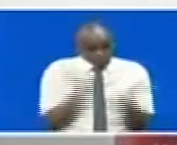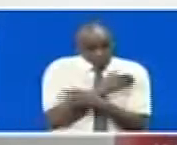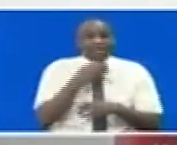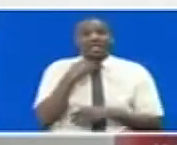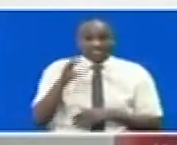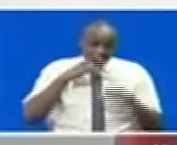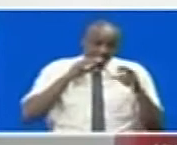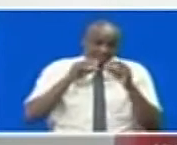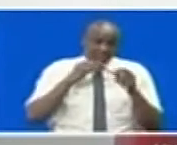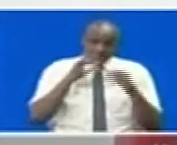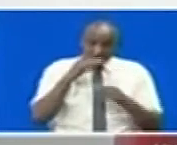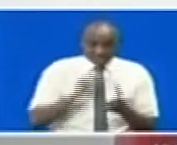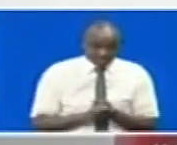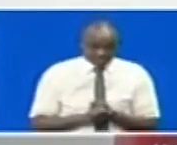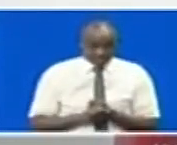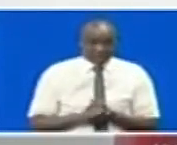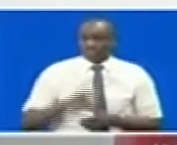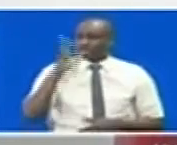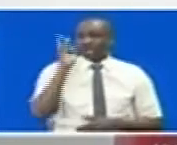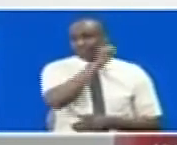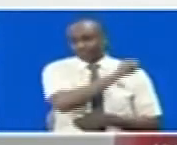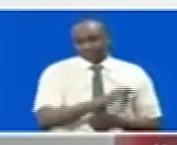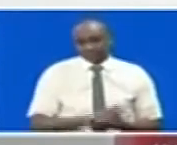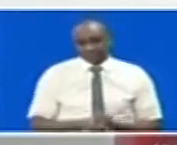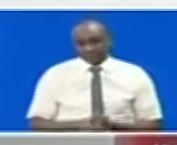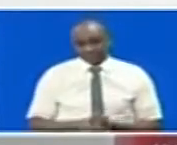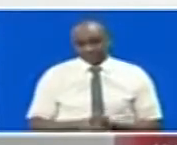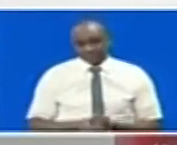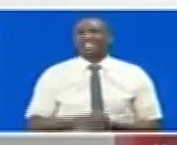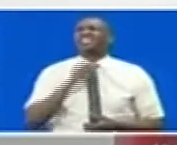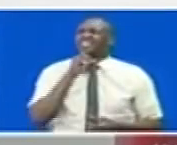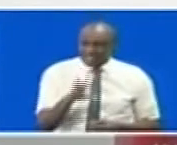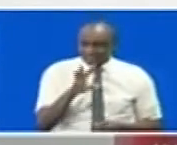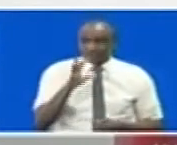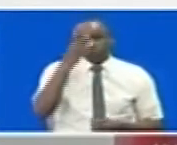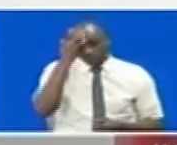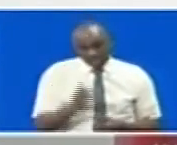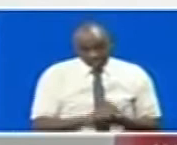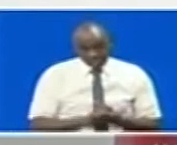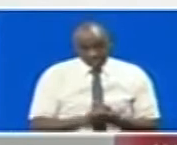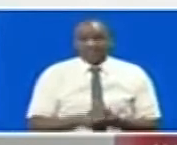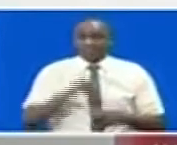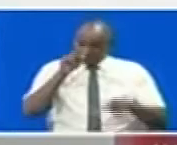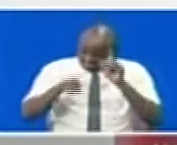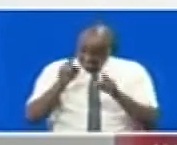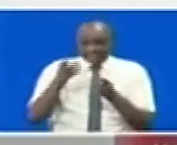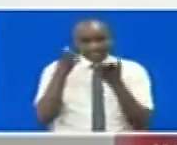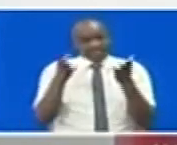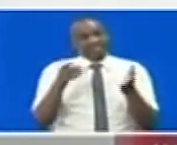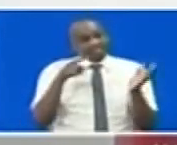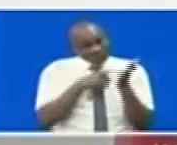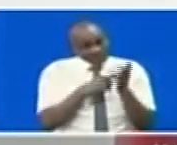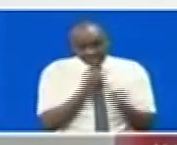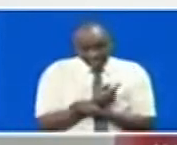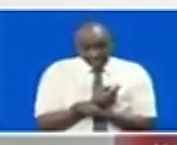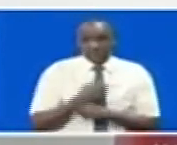hate speech. It has not. And it has not because of various factors. Some of